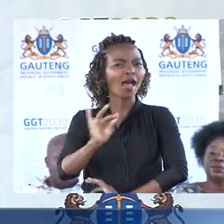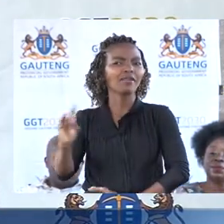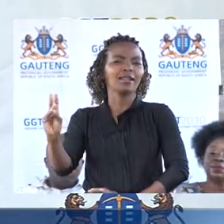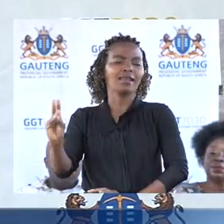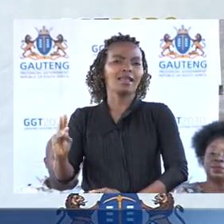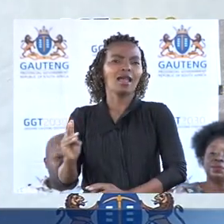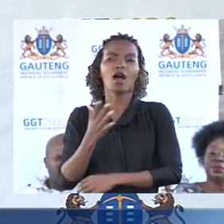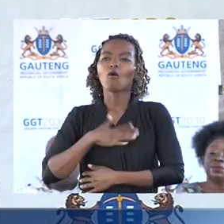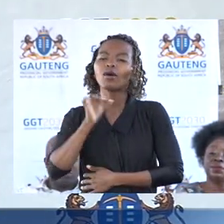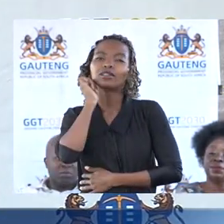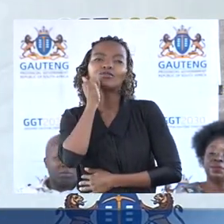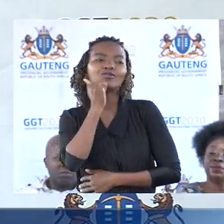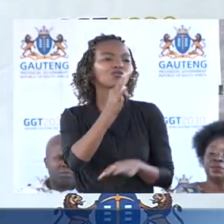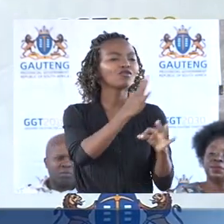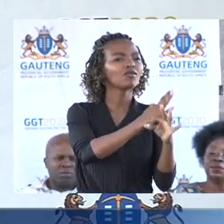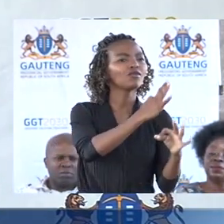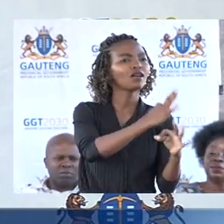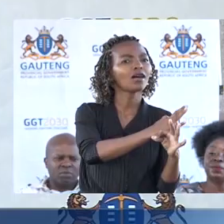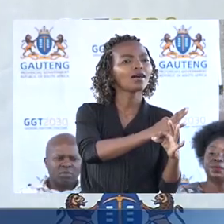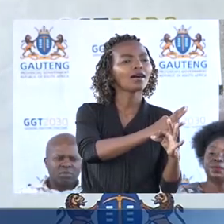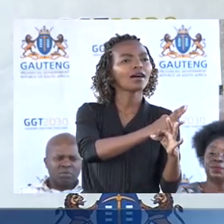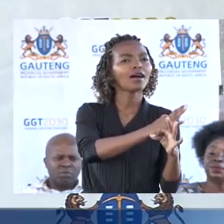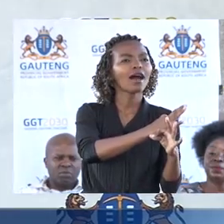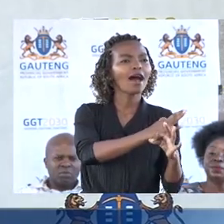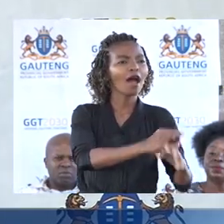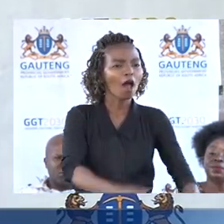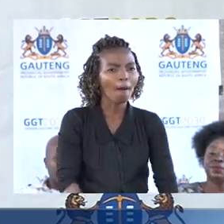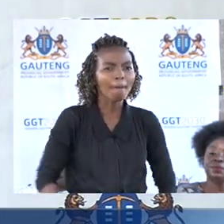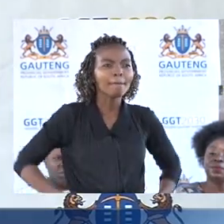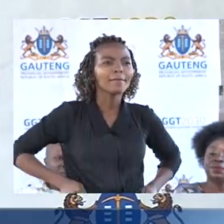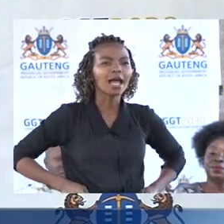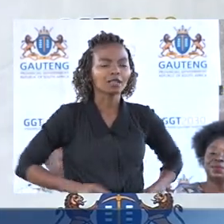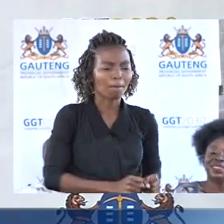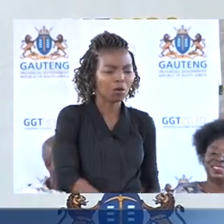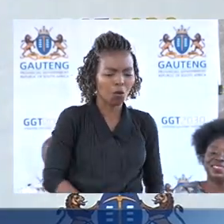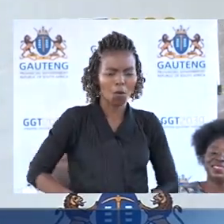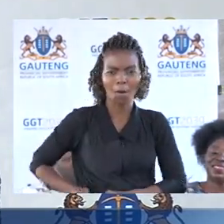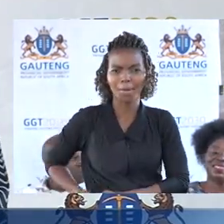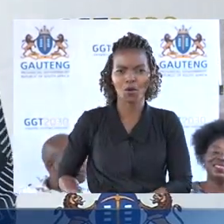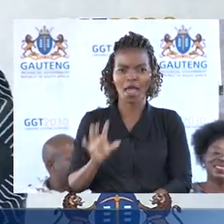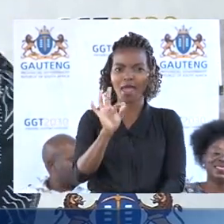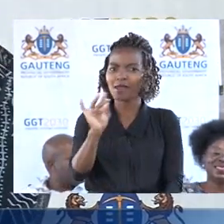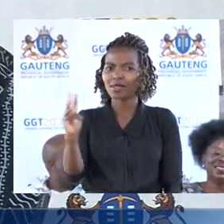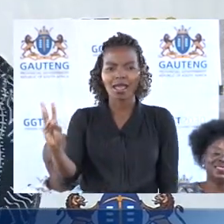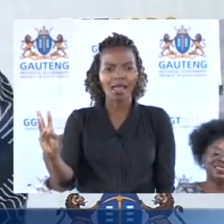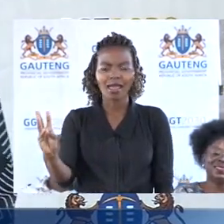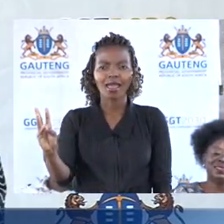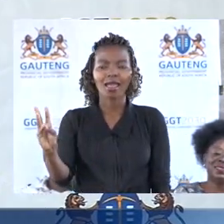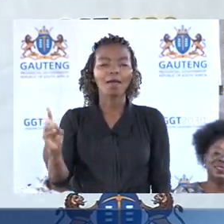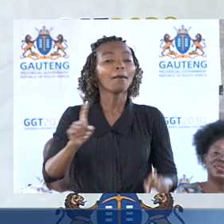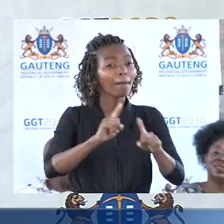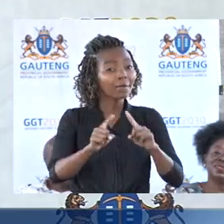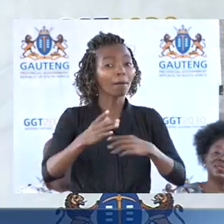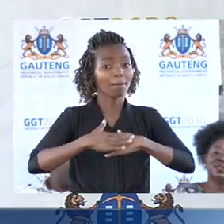I want to apologize, Abo Baba. Ama brook wenu bakadabuka njalo. But I further want